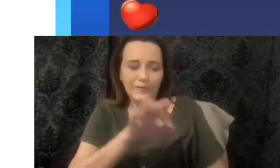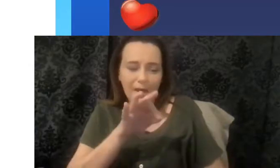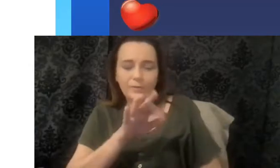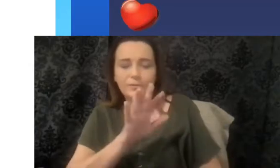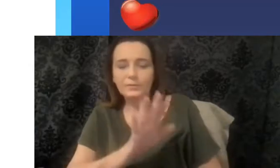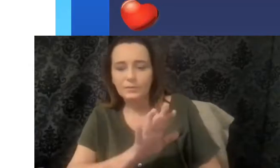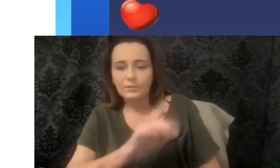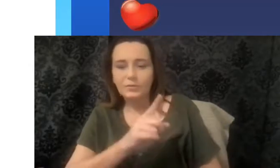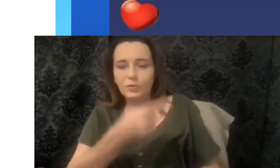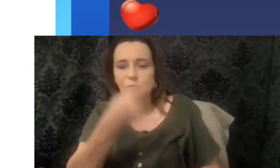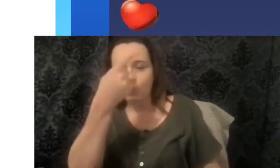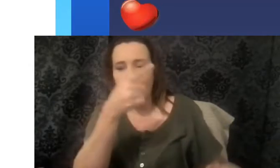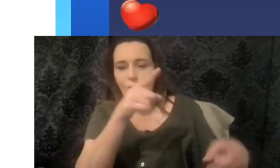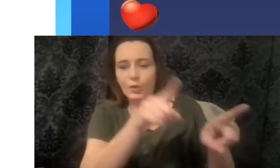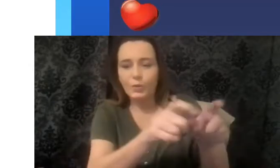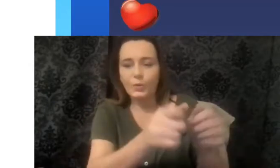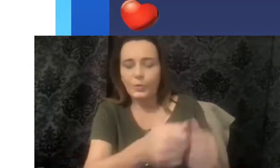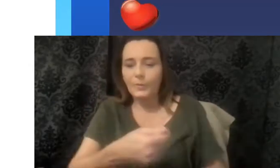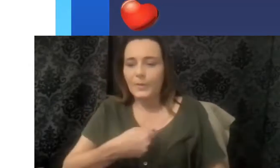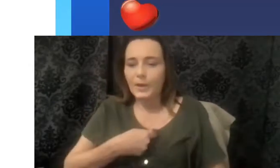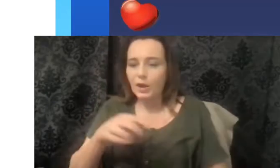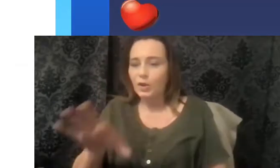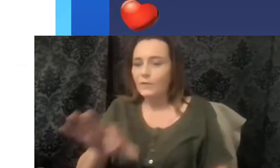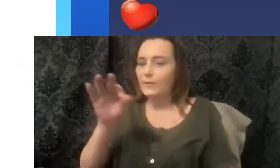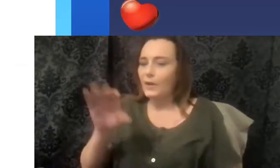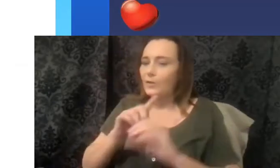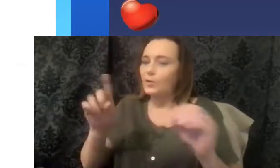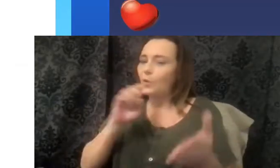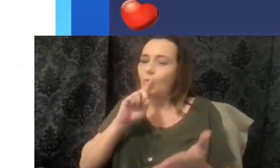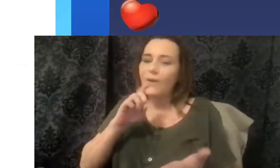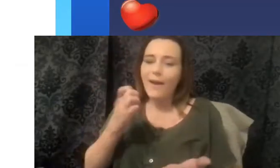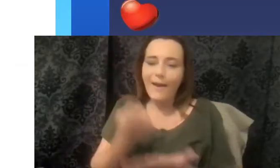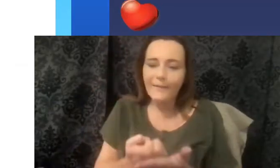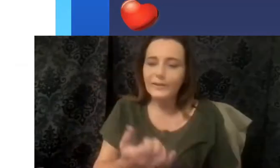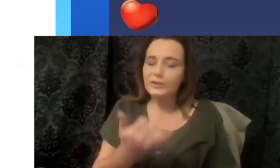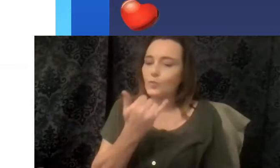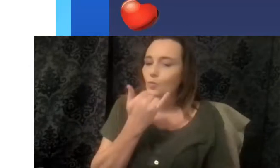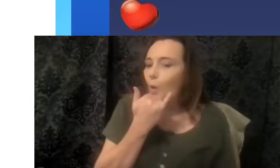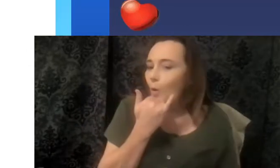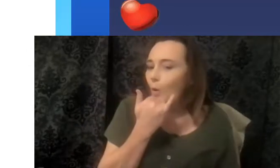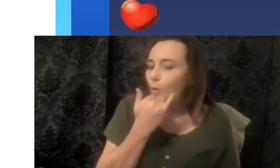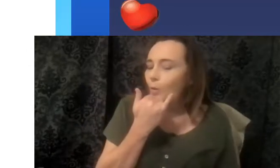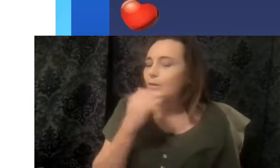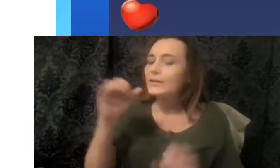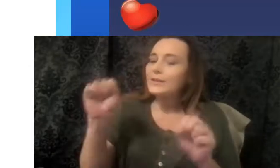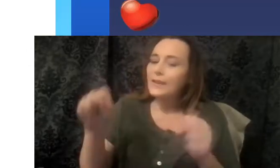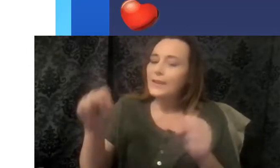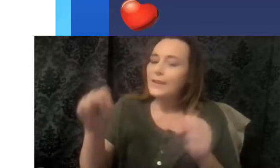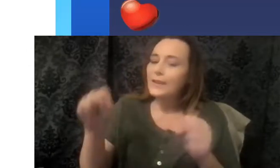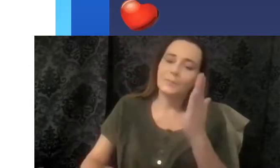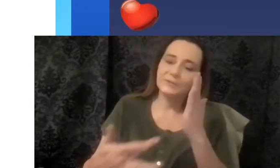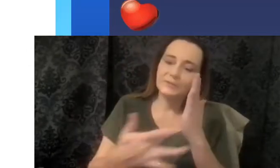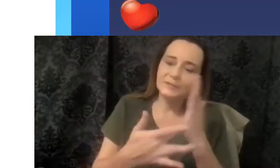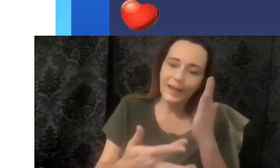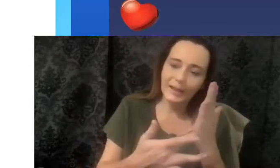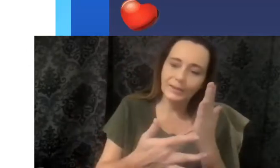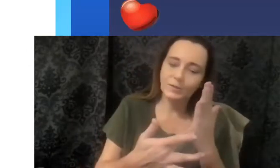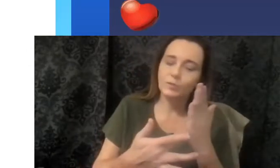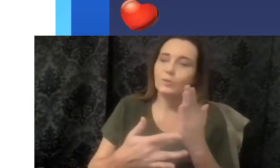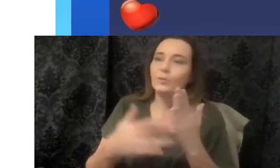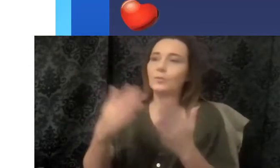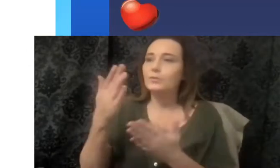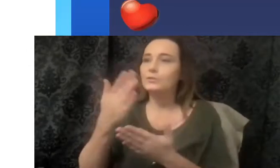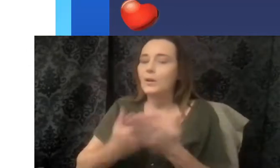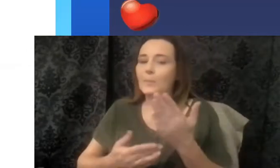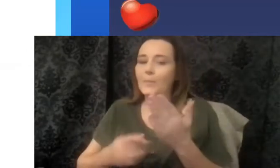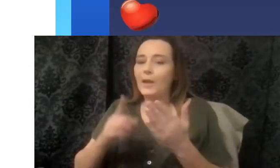would you agree with me that you found no evidence of wrongdoing? There was technical stuff, there was